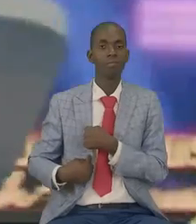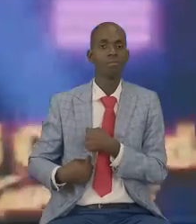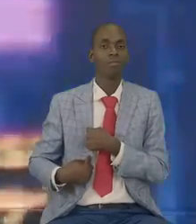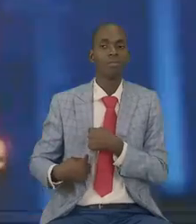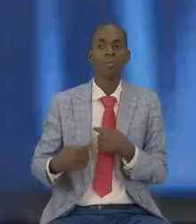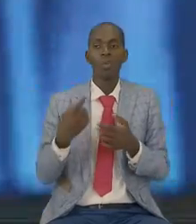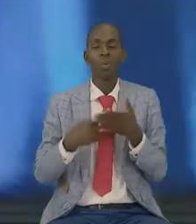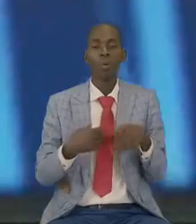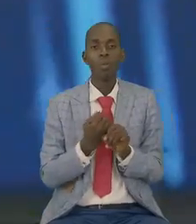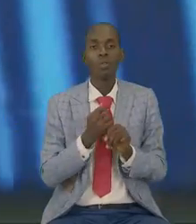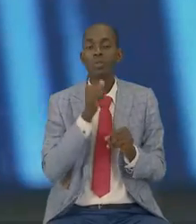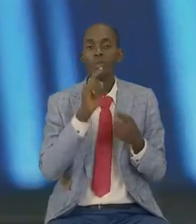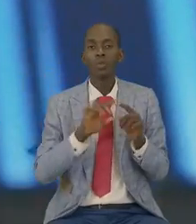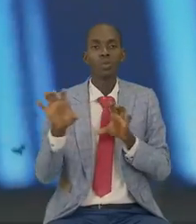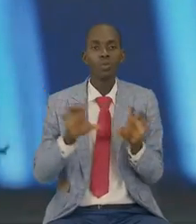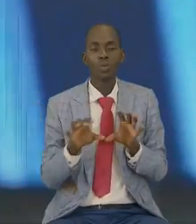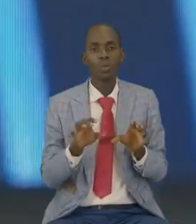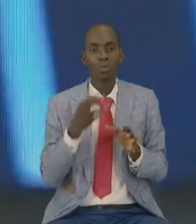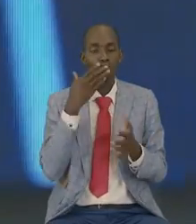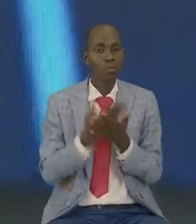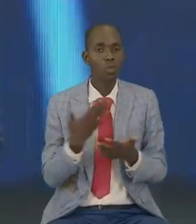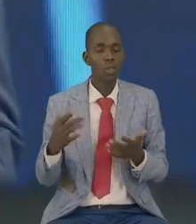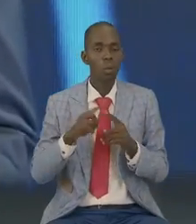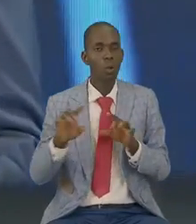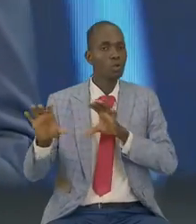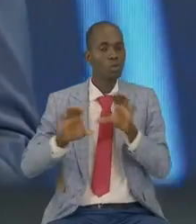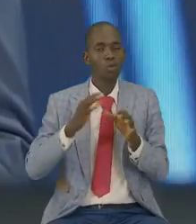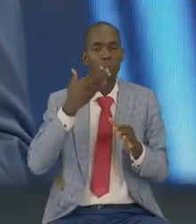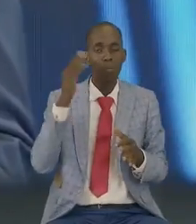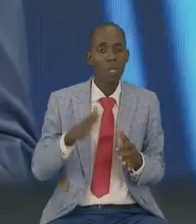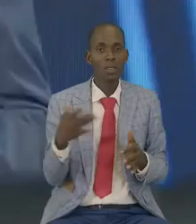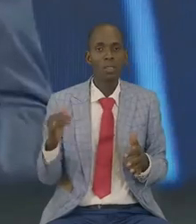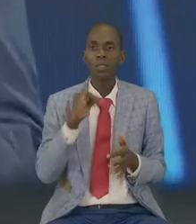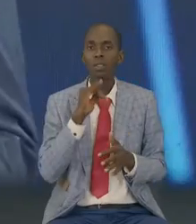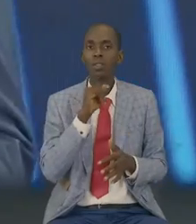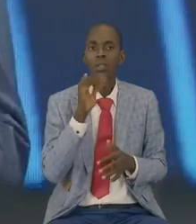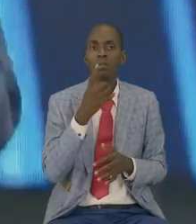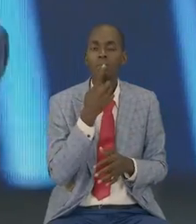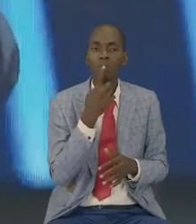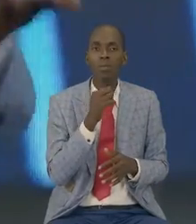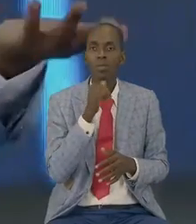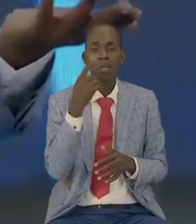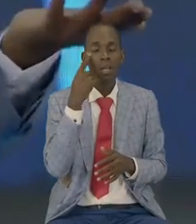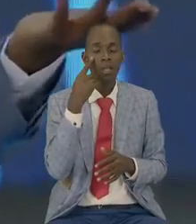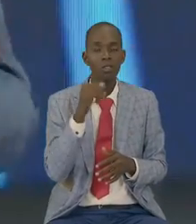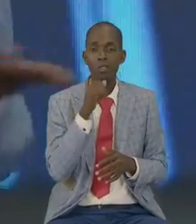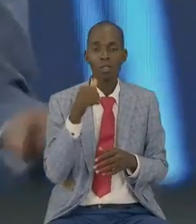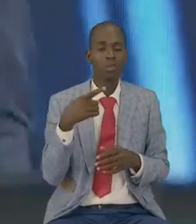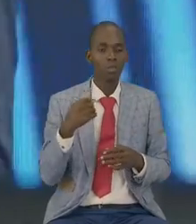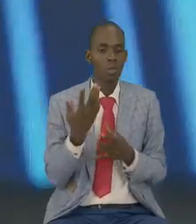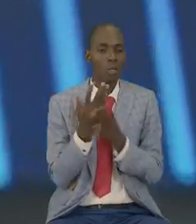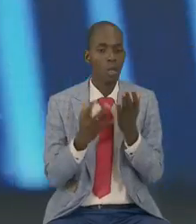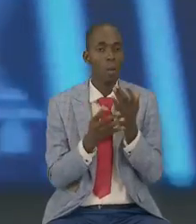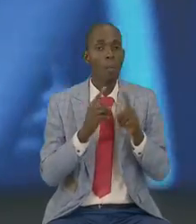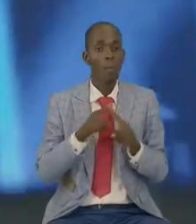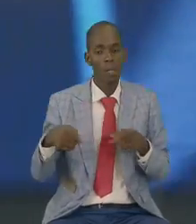unholy things and say unholy things is not the mouth, it's not the lips, it's the heart. Out of the abundance of the heart,